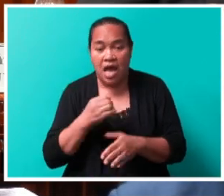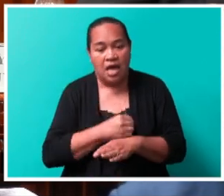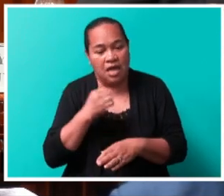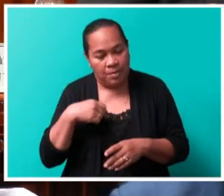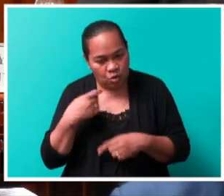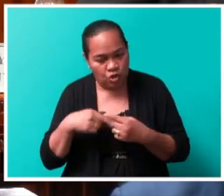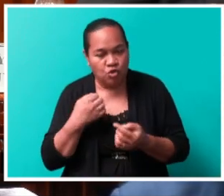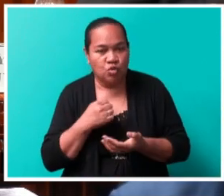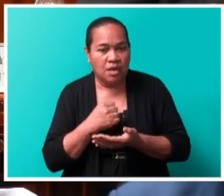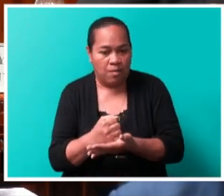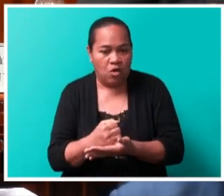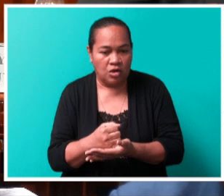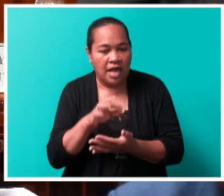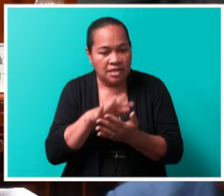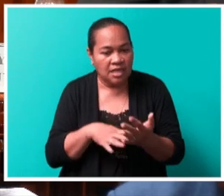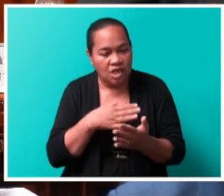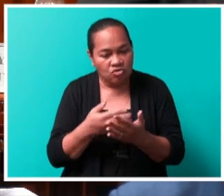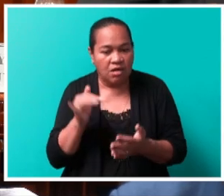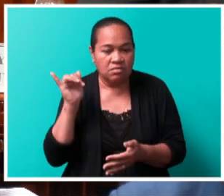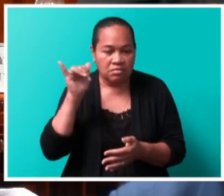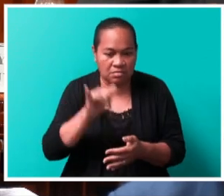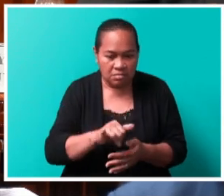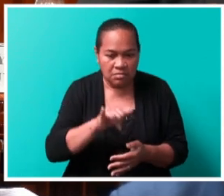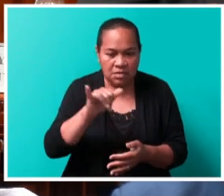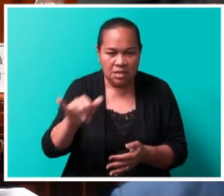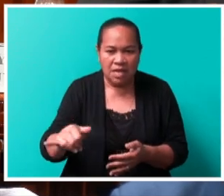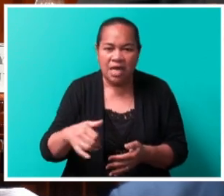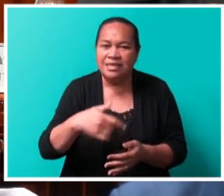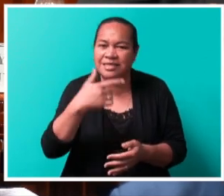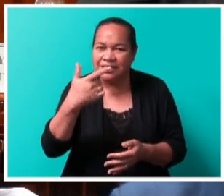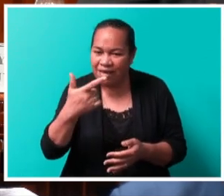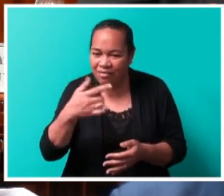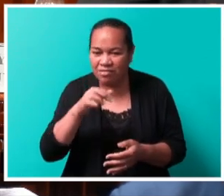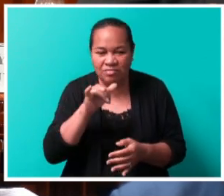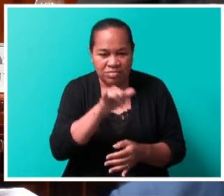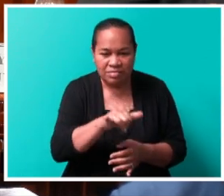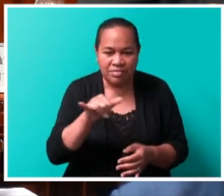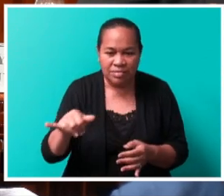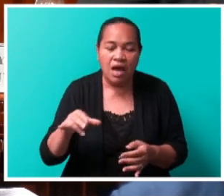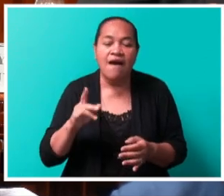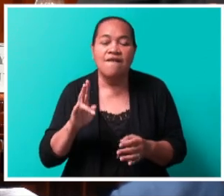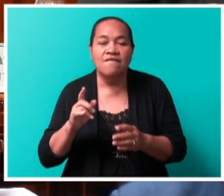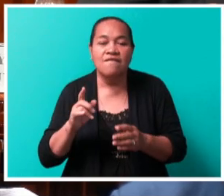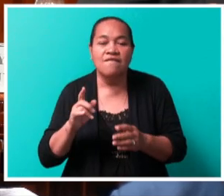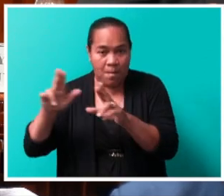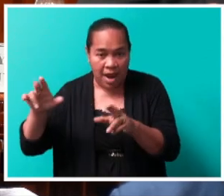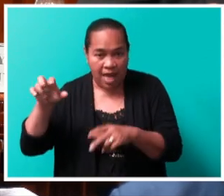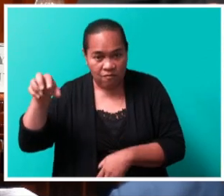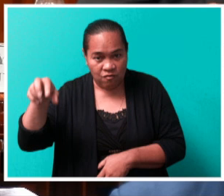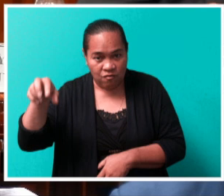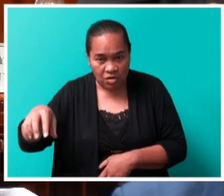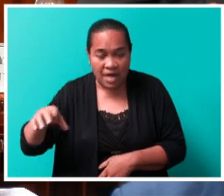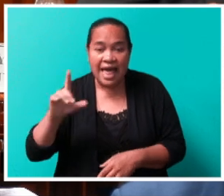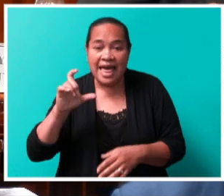supported scheduled air services to 7 subsidized routes, namely Bonombalabu,